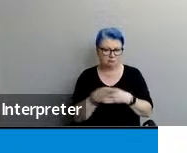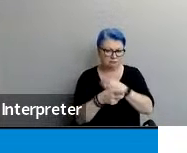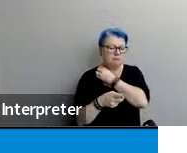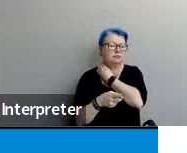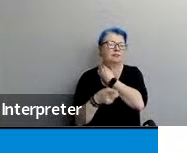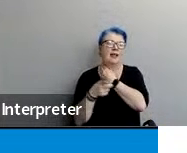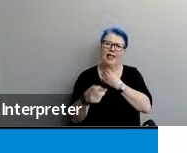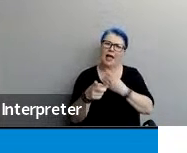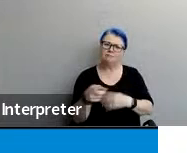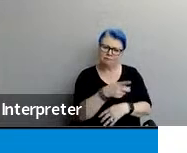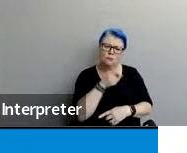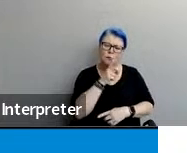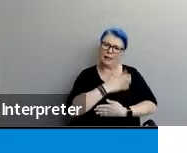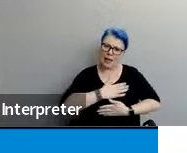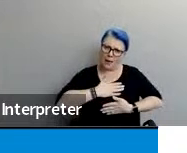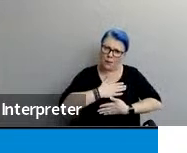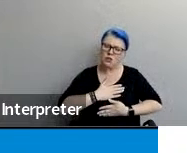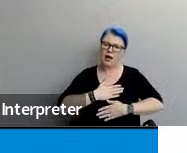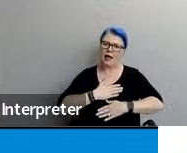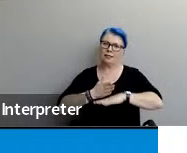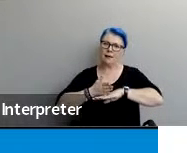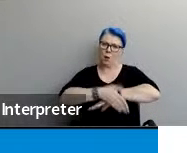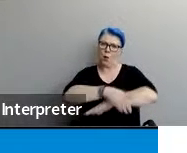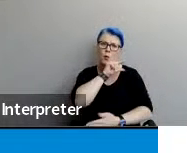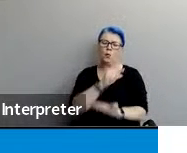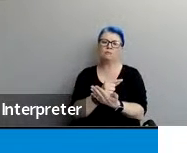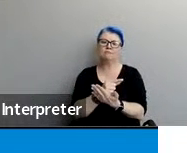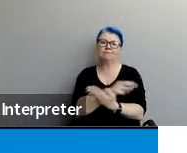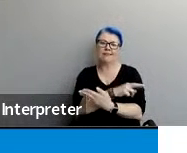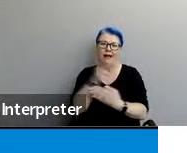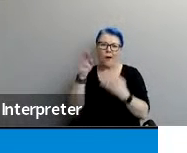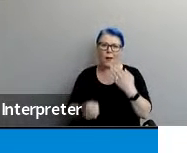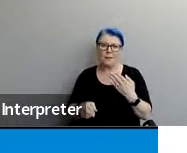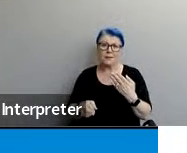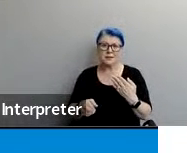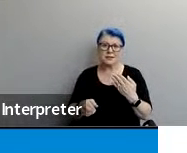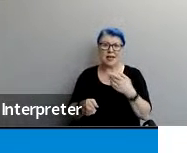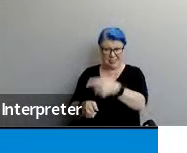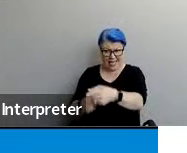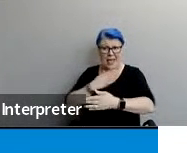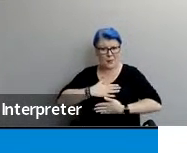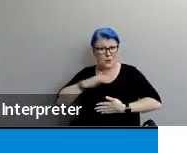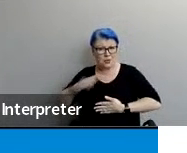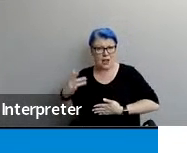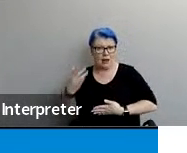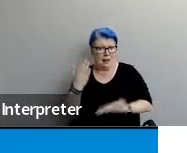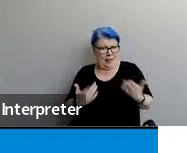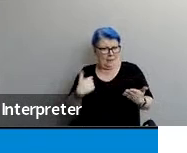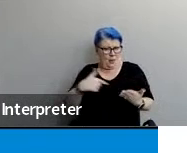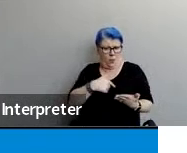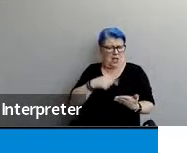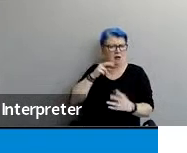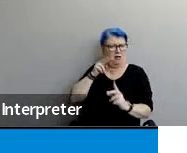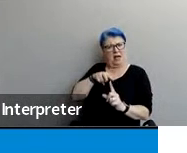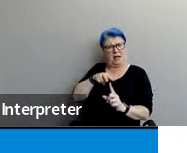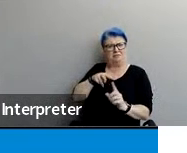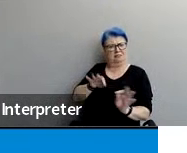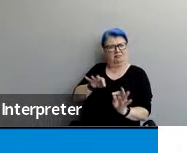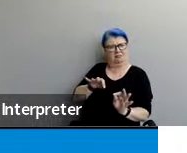they appreciate post-secondary outcomes that we may not always think are as successful according to DESI's